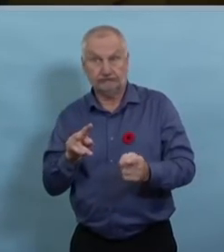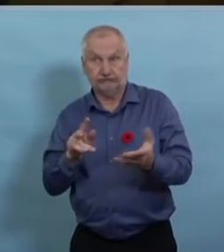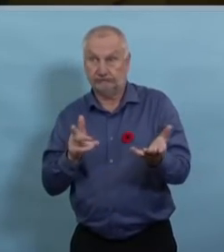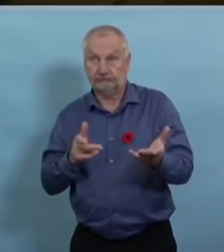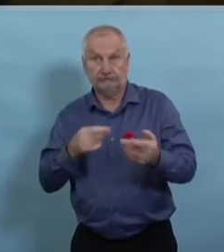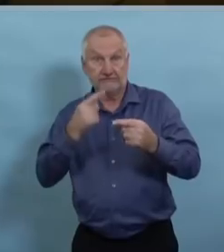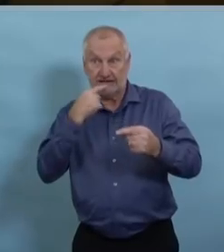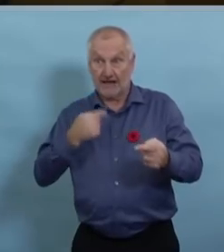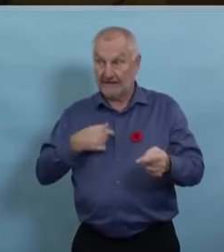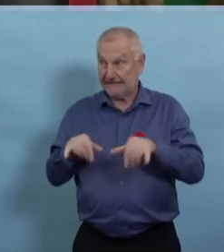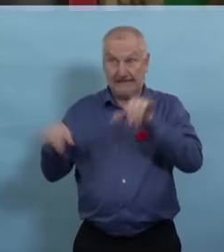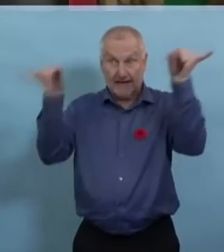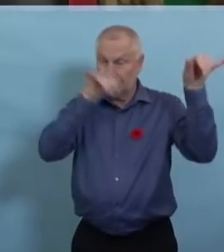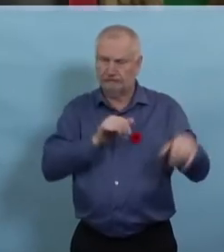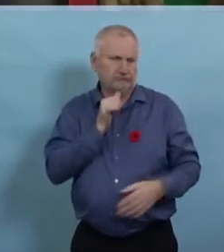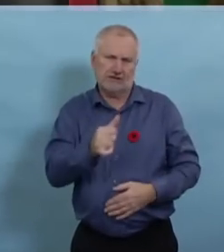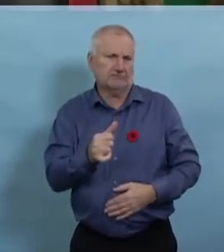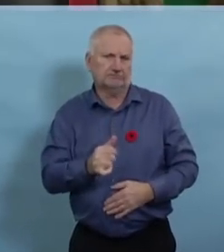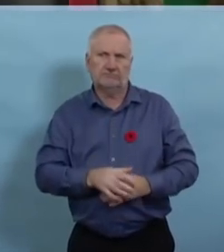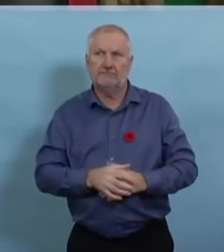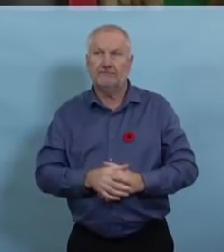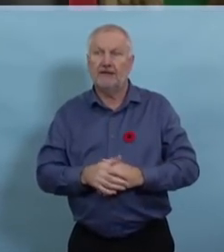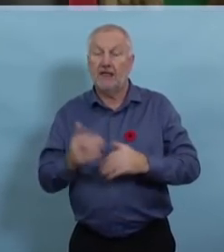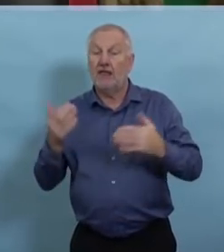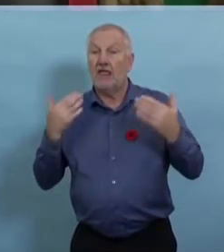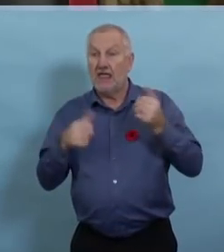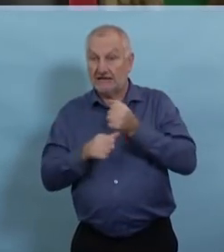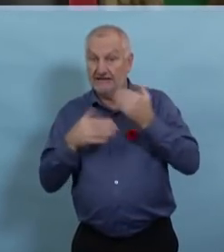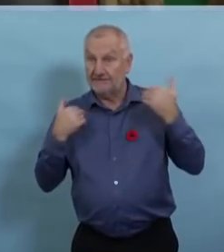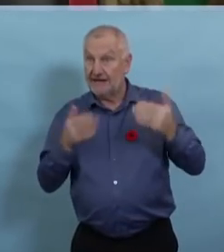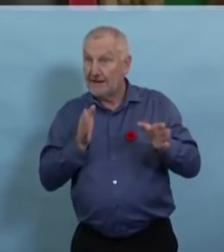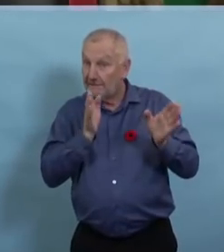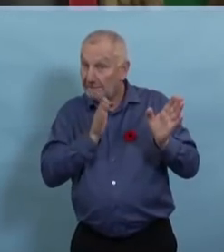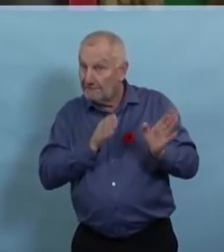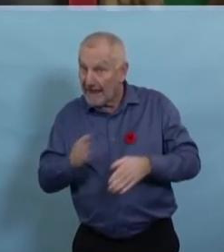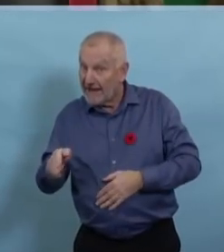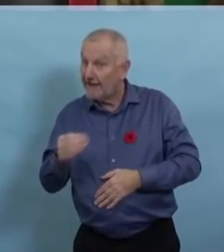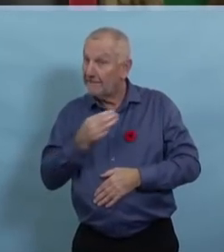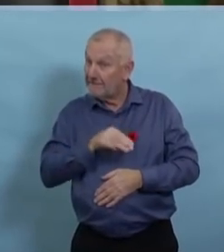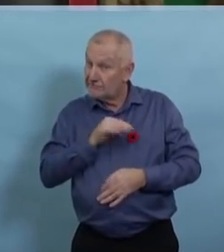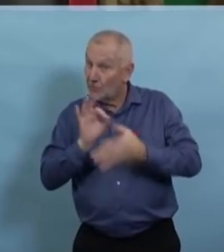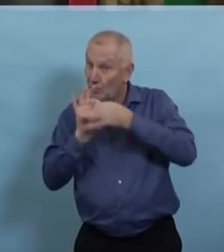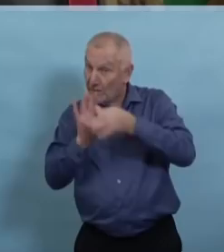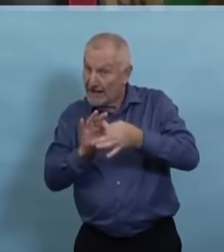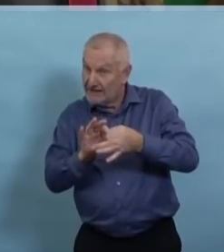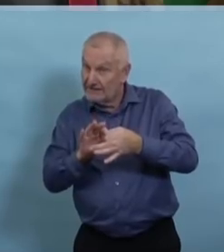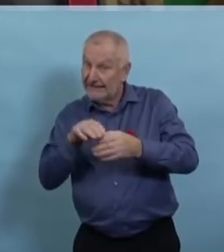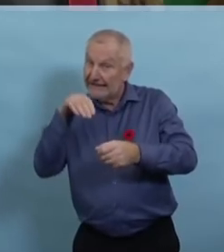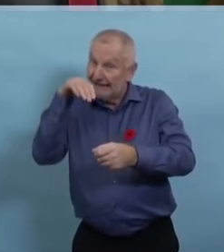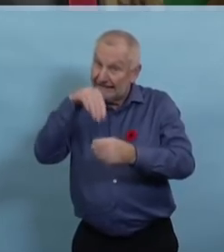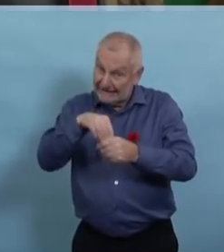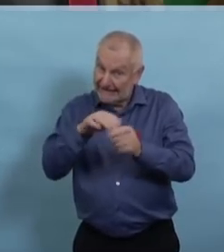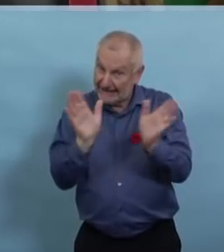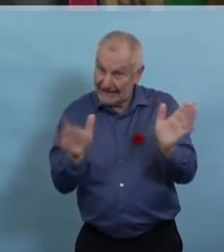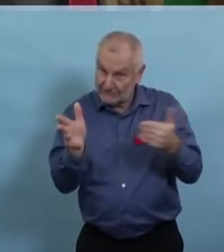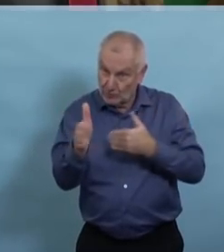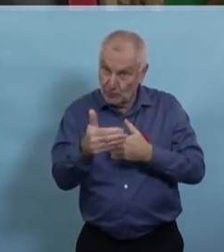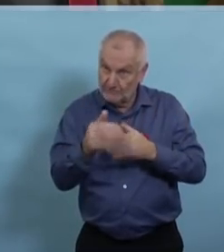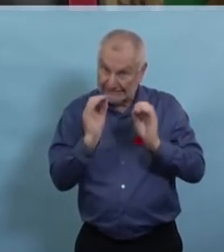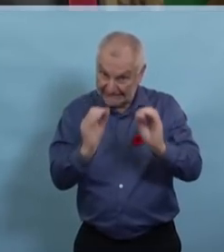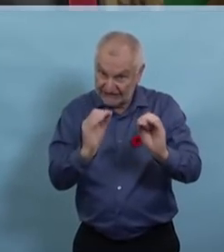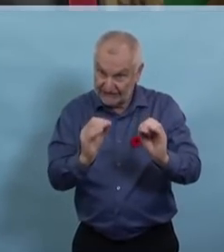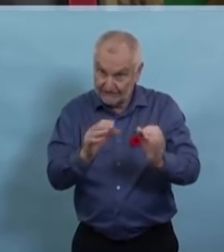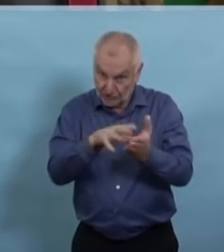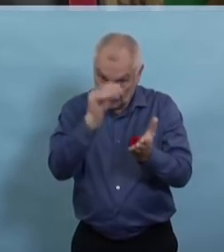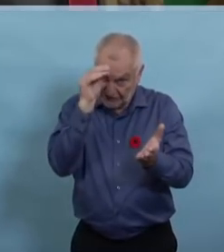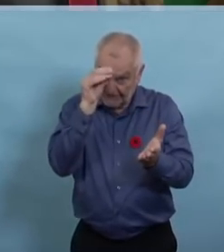our planning within Manitoba has really been a strong focus on in-class learning to the greatest extent possible. But we also know that we're living in a